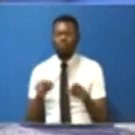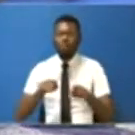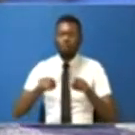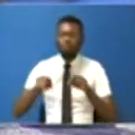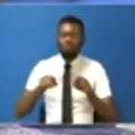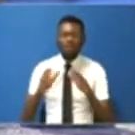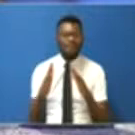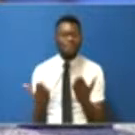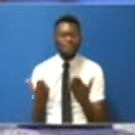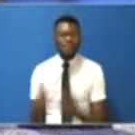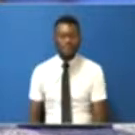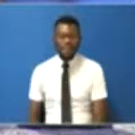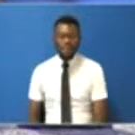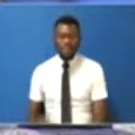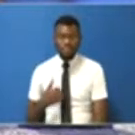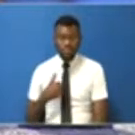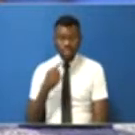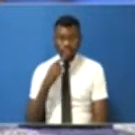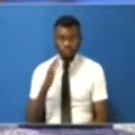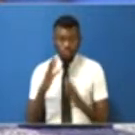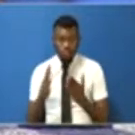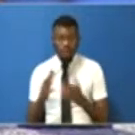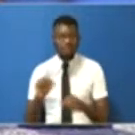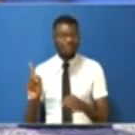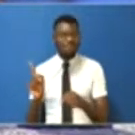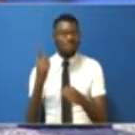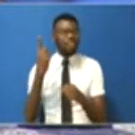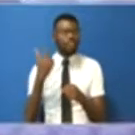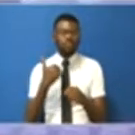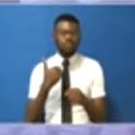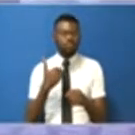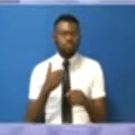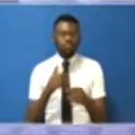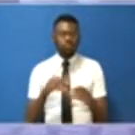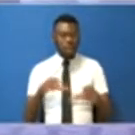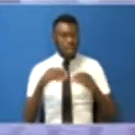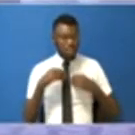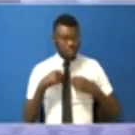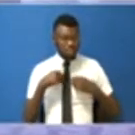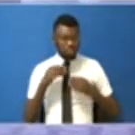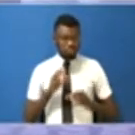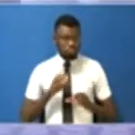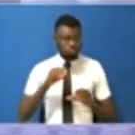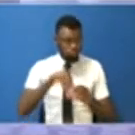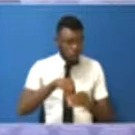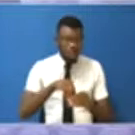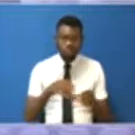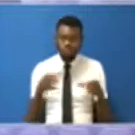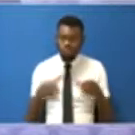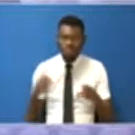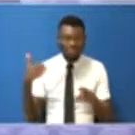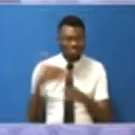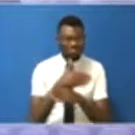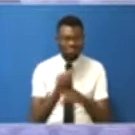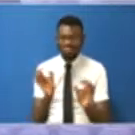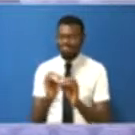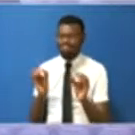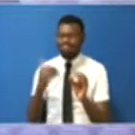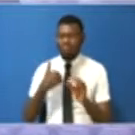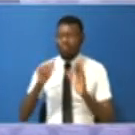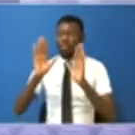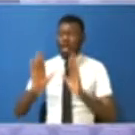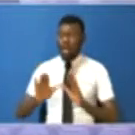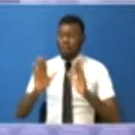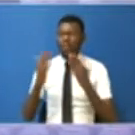be taking as i've said is to refuse to be part of them before you even get into office i have run my campaign by